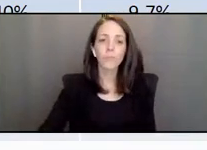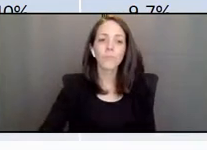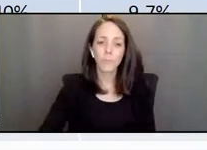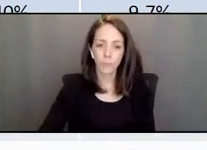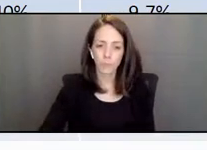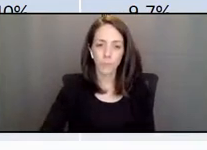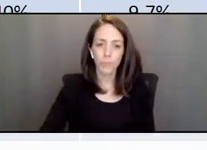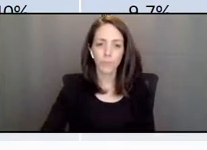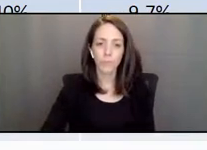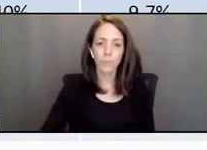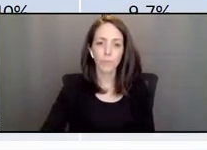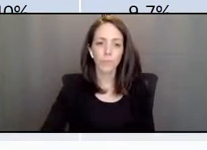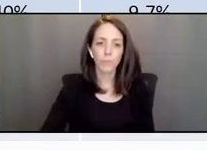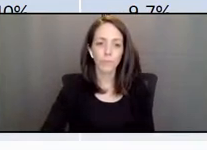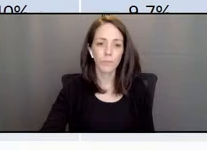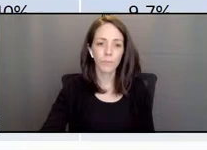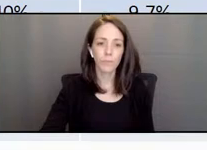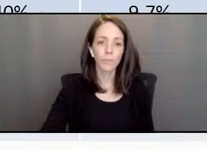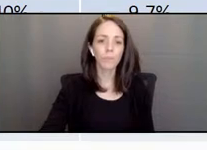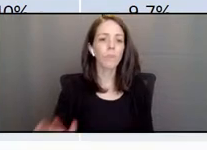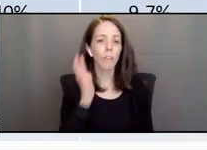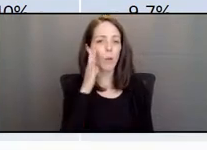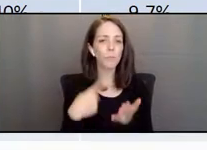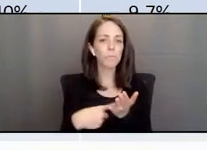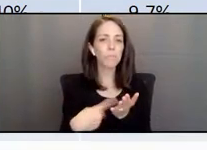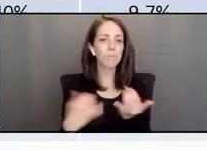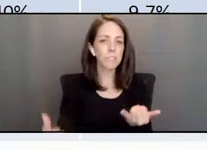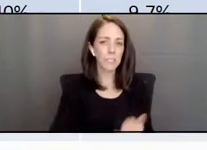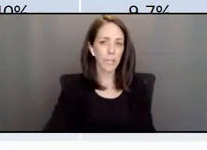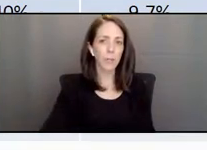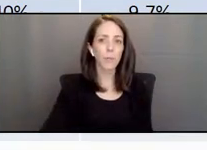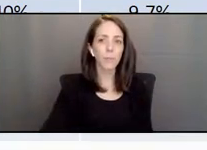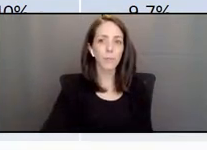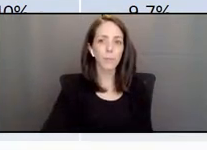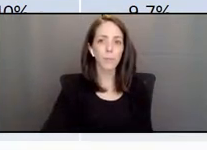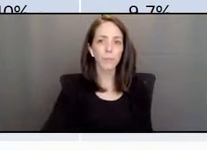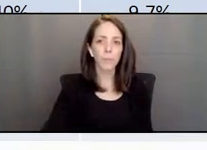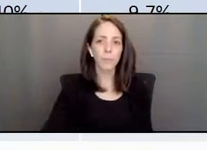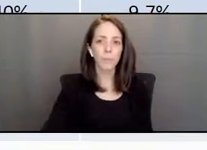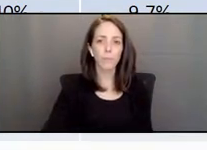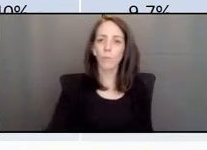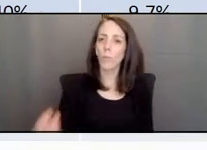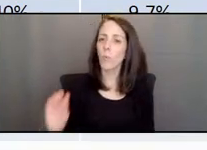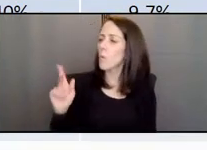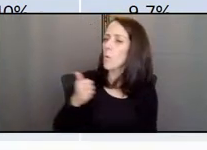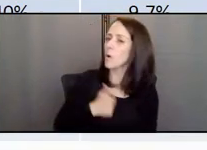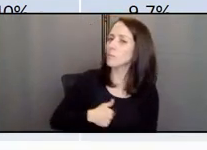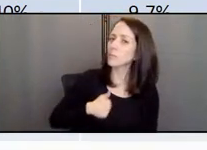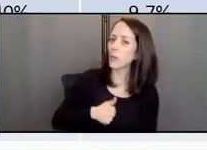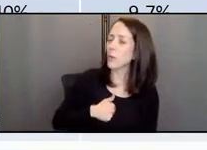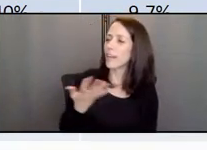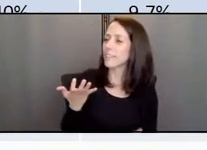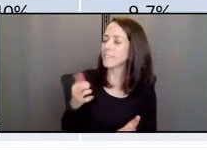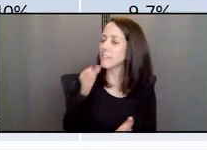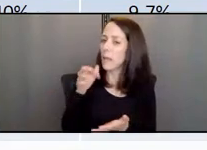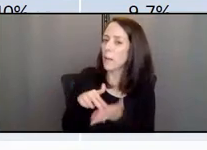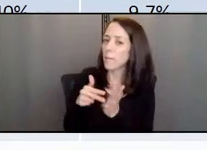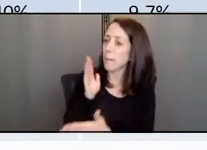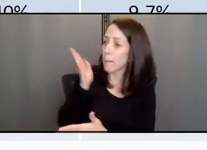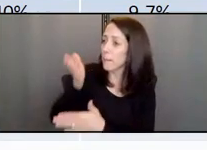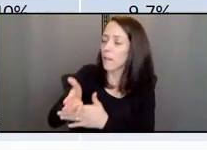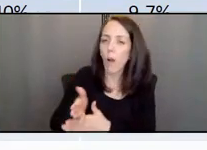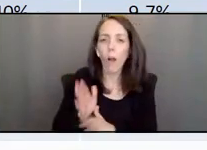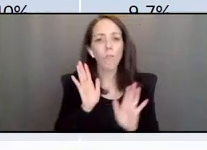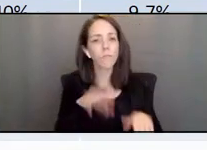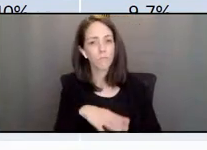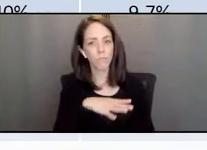but I can jump to that now. The resistance. Then I'm sorry, I didn't want to get away from the other thing. But yeah. If I don't